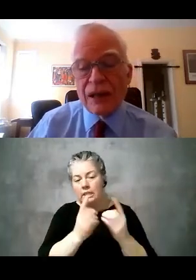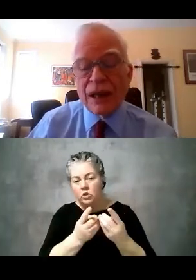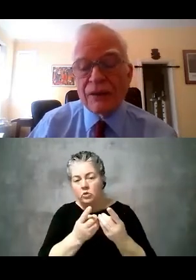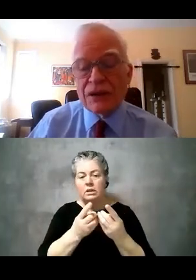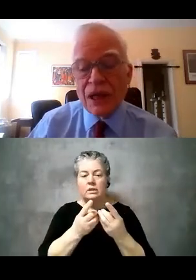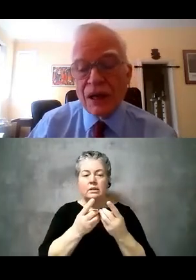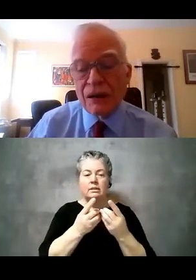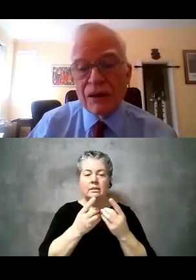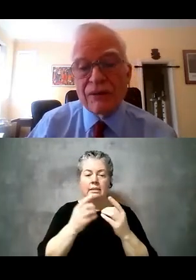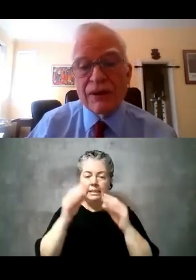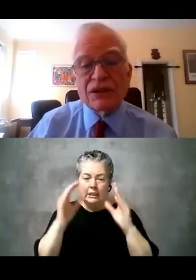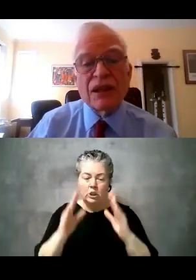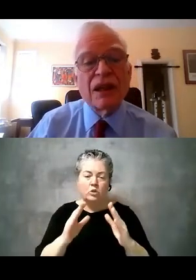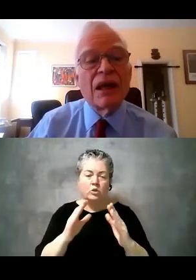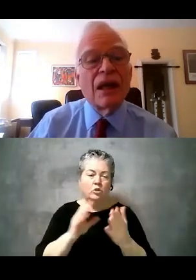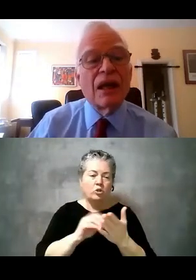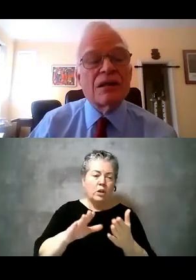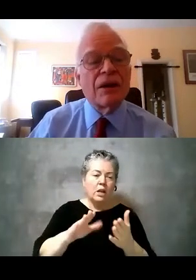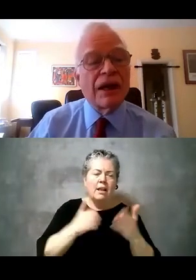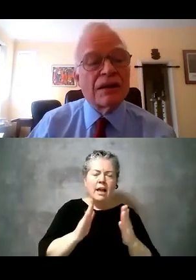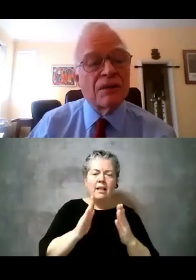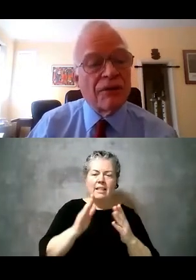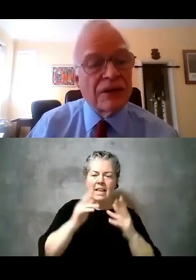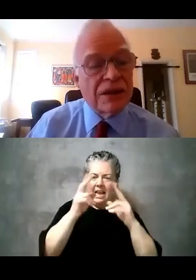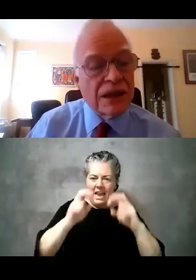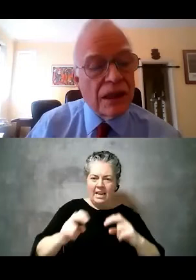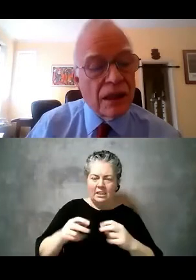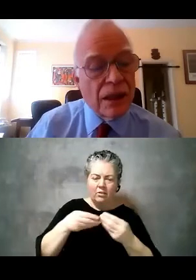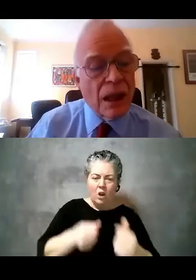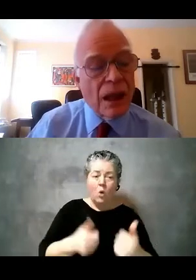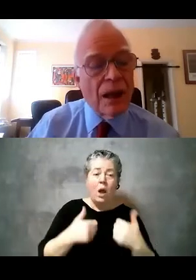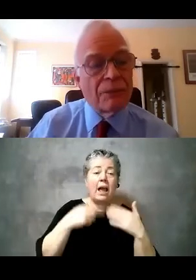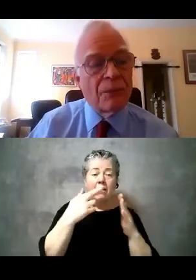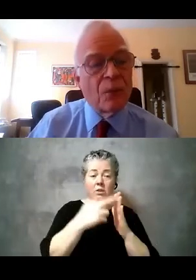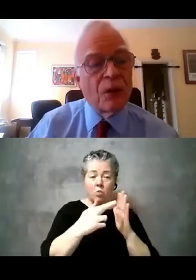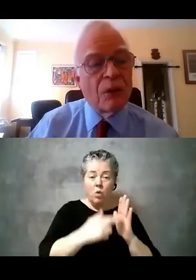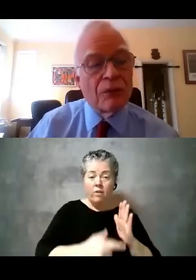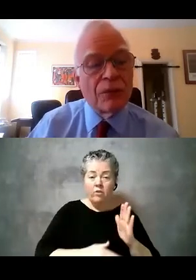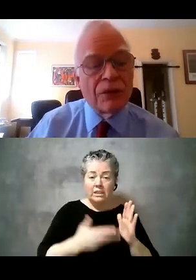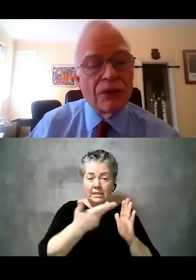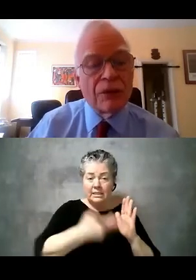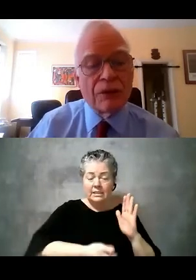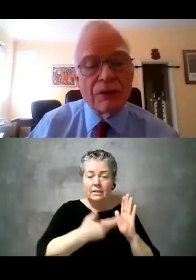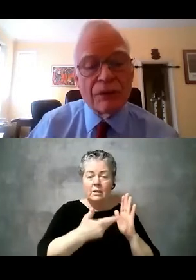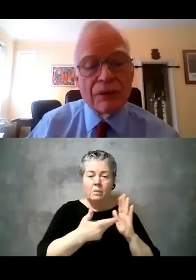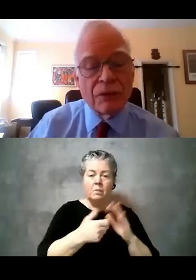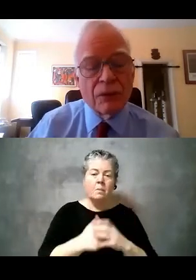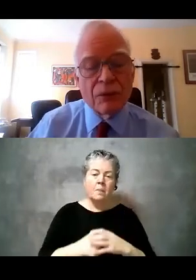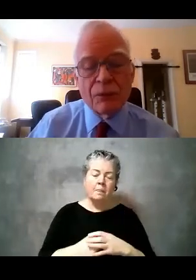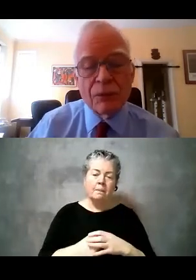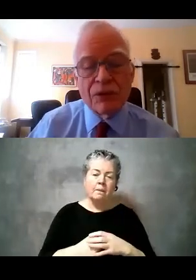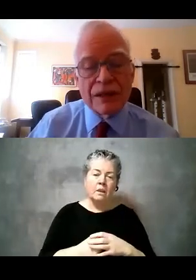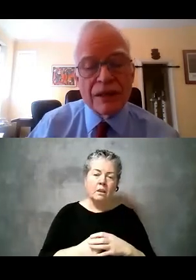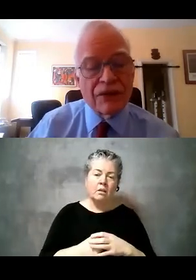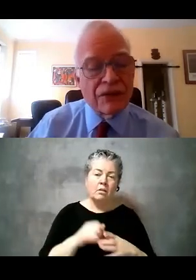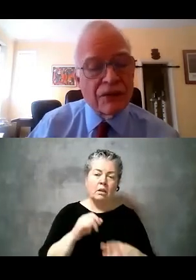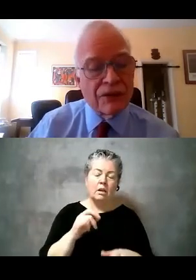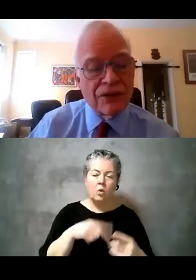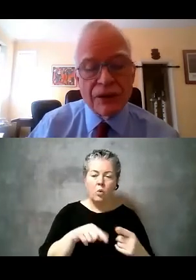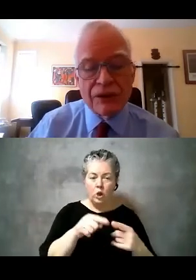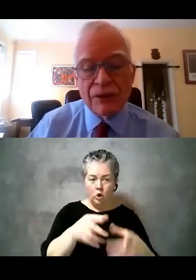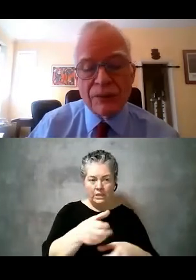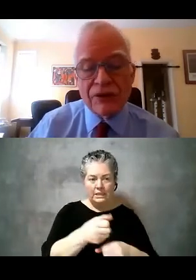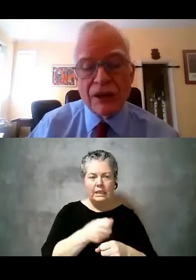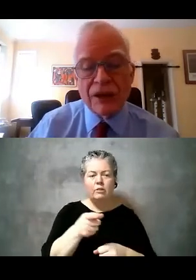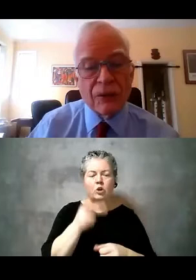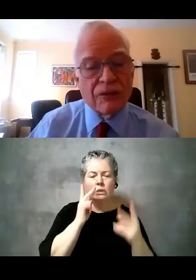design and the target of intervention. So I've got some references here. When you get these, you'll